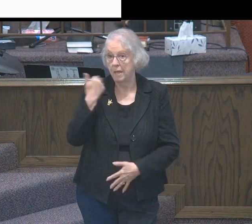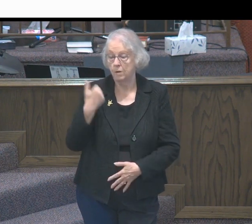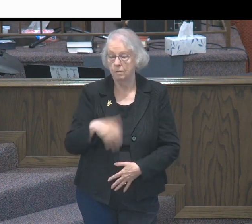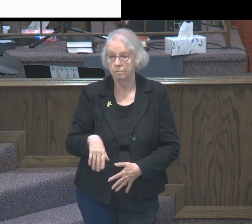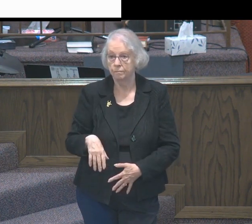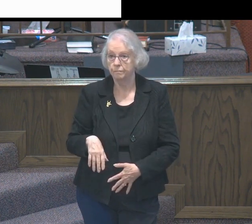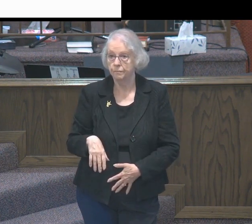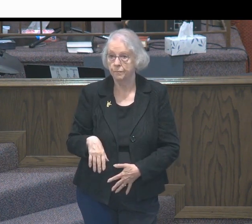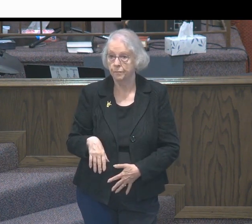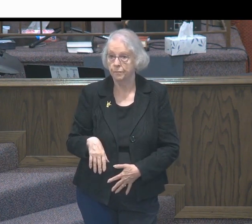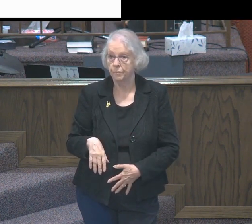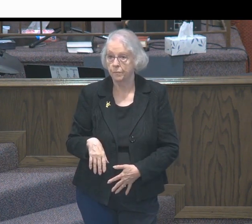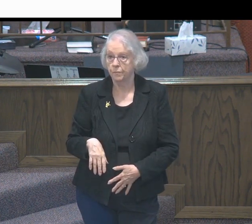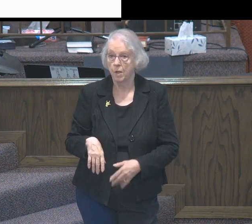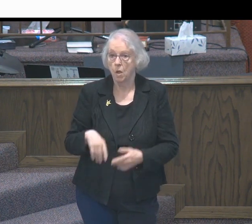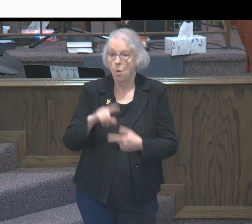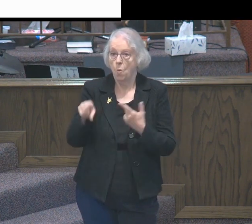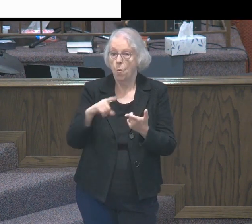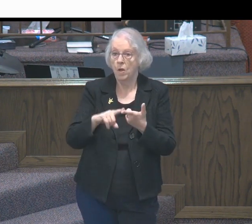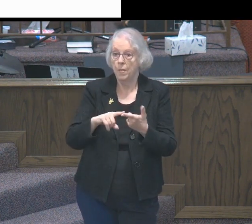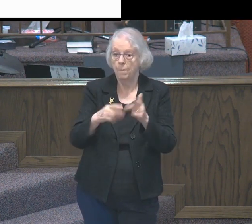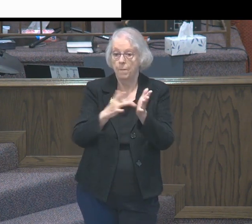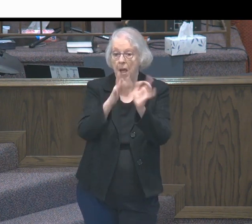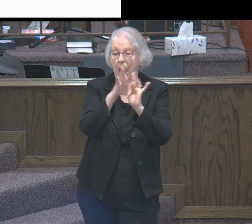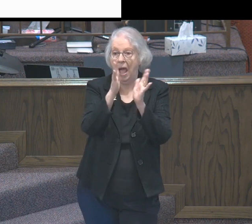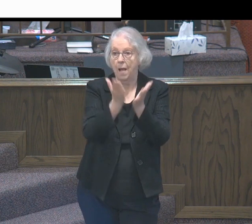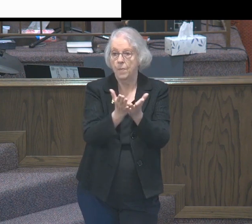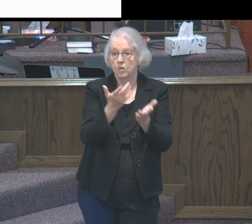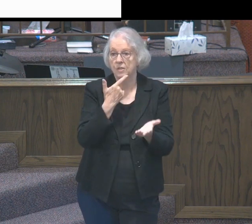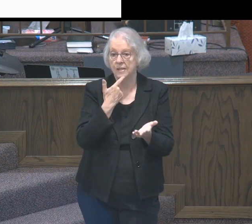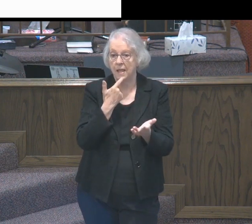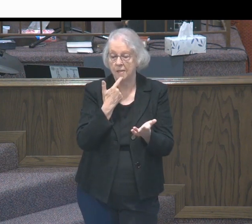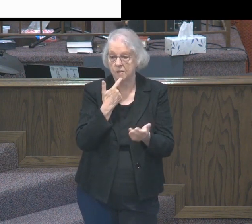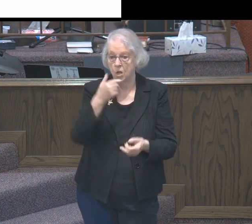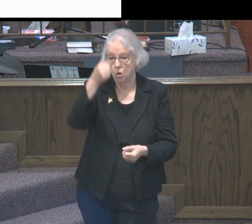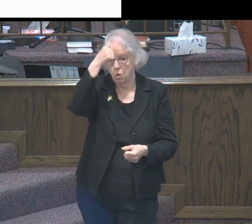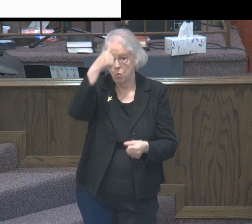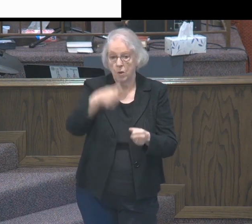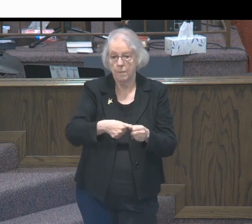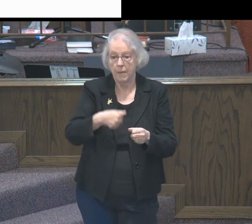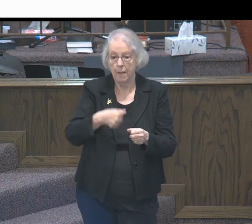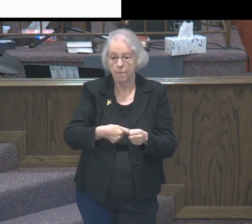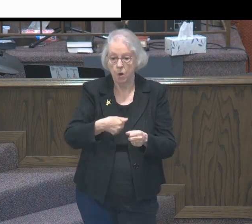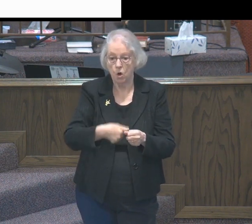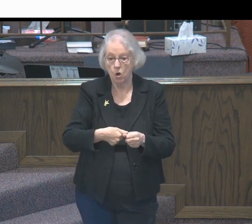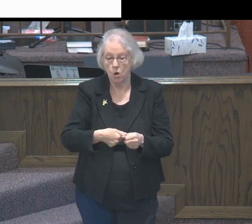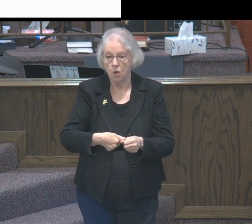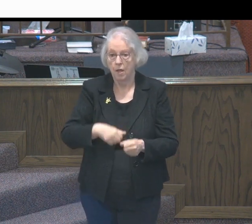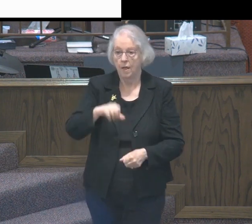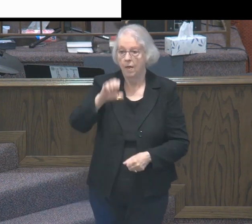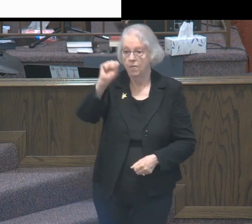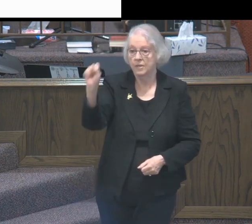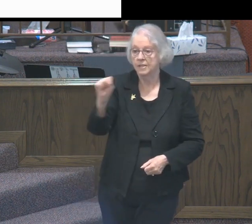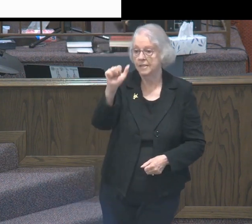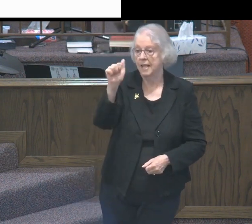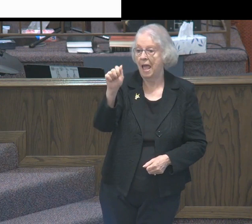When he said in Exodus chapter 20, remember the Sabbath to keep it holy. For 6 days you'll